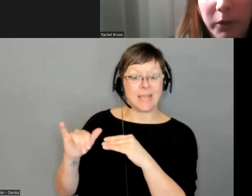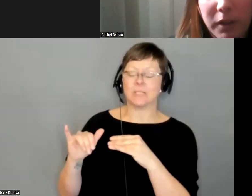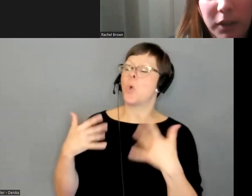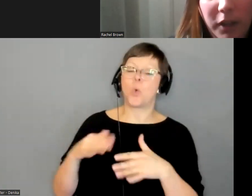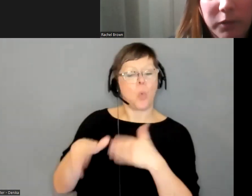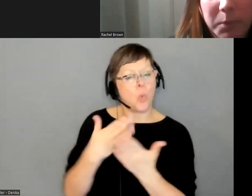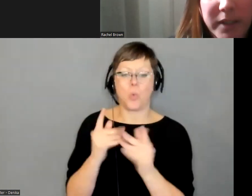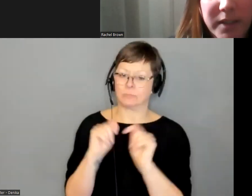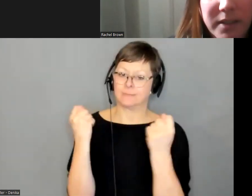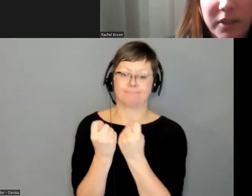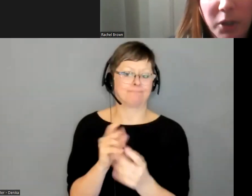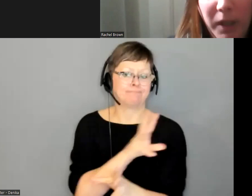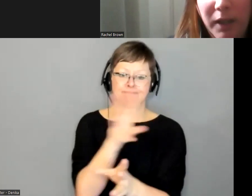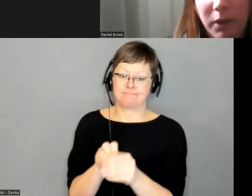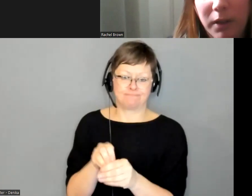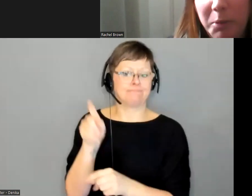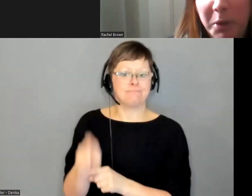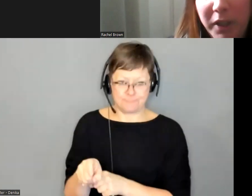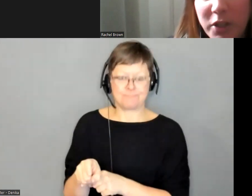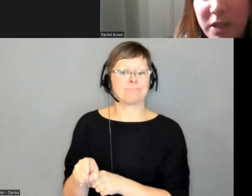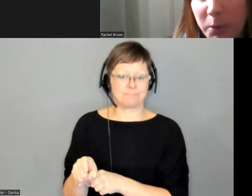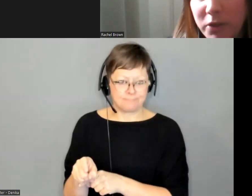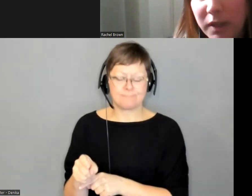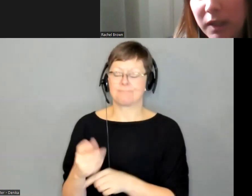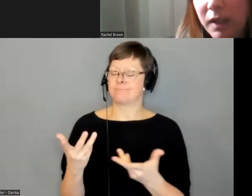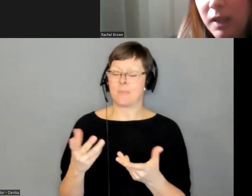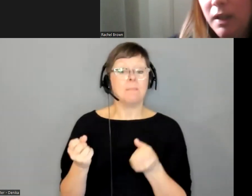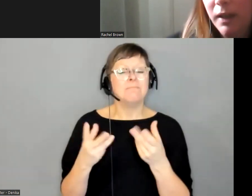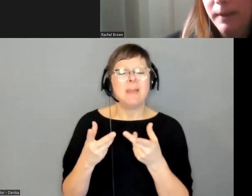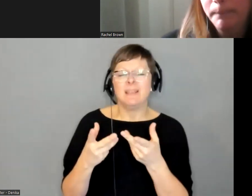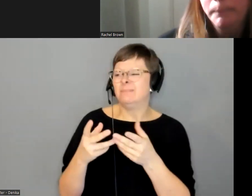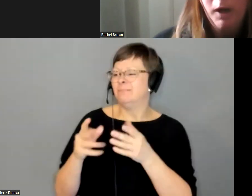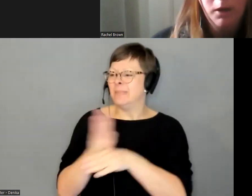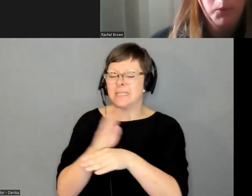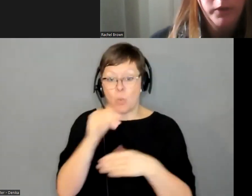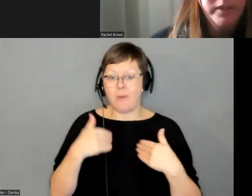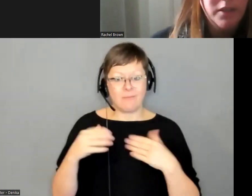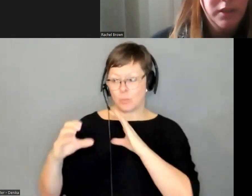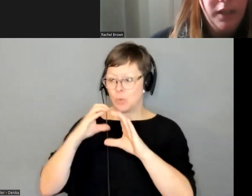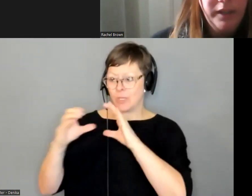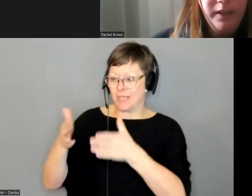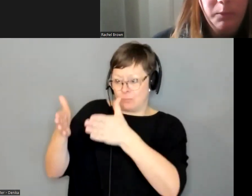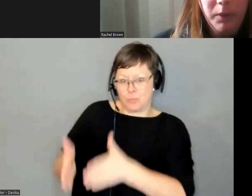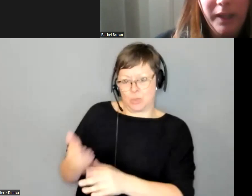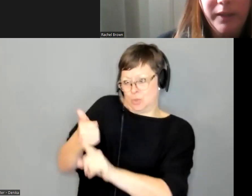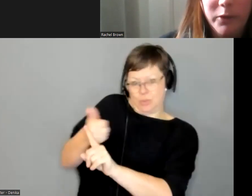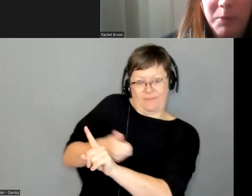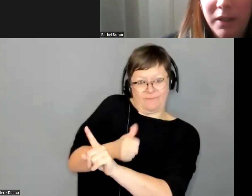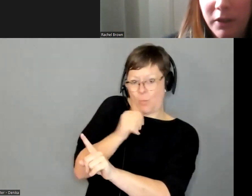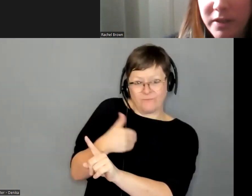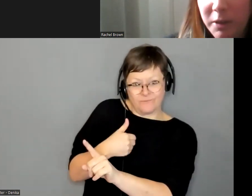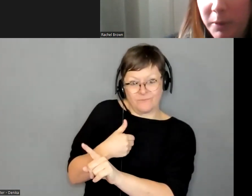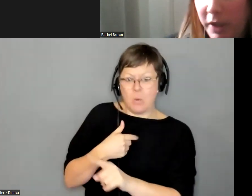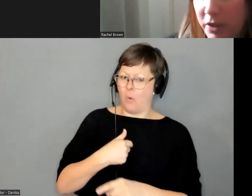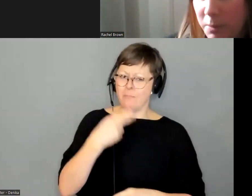I know that a lot of places don't have a communications person. Our board is actually lucky that like there's me